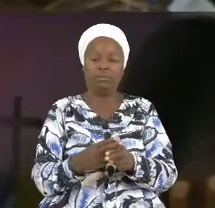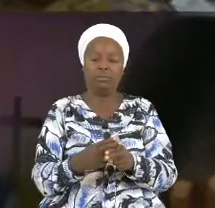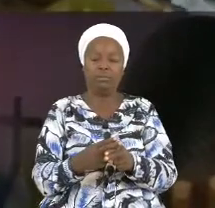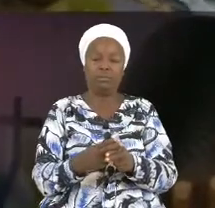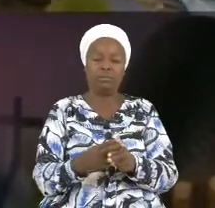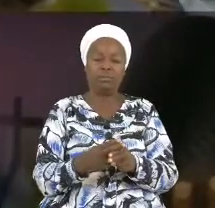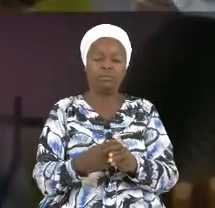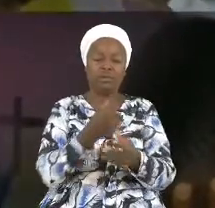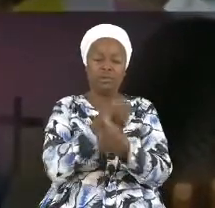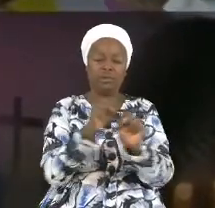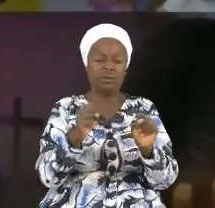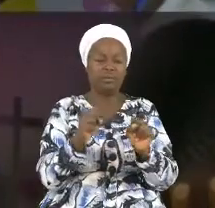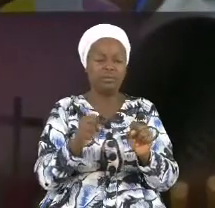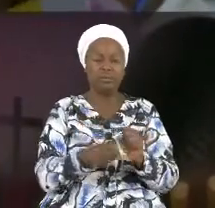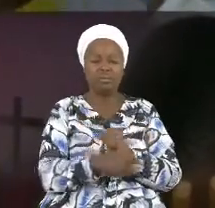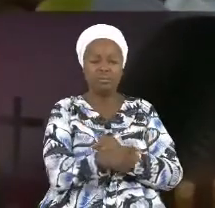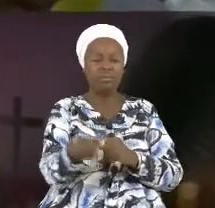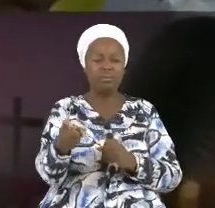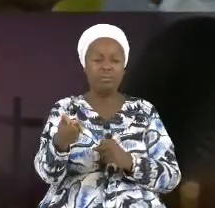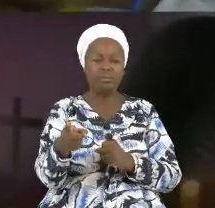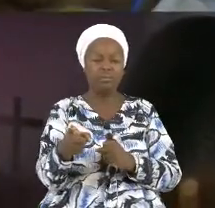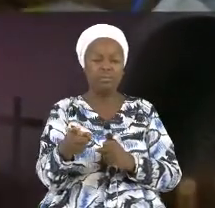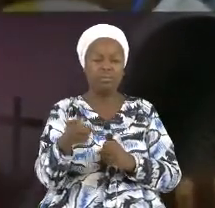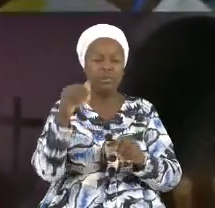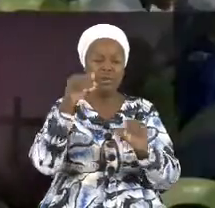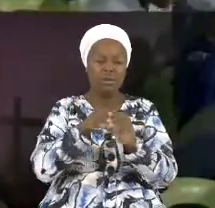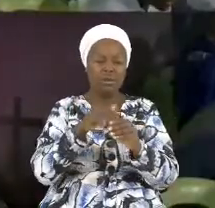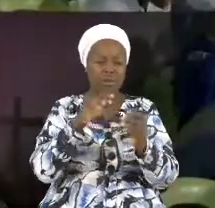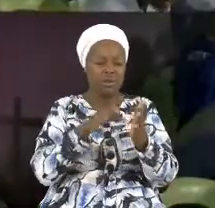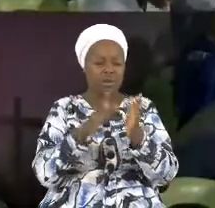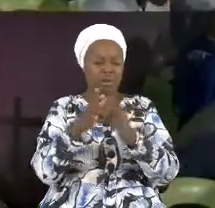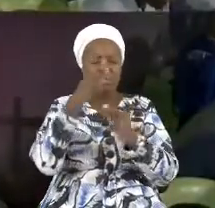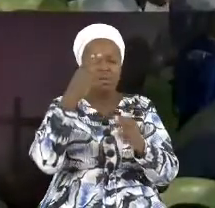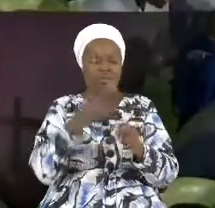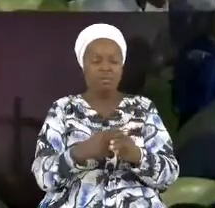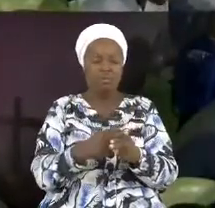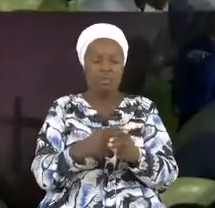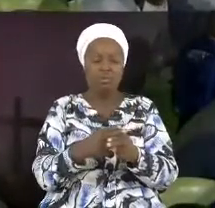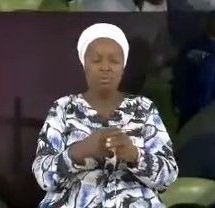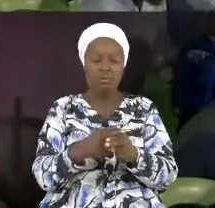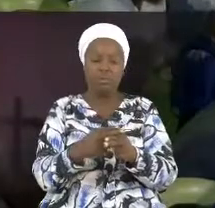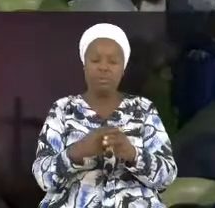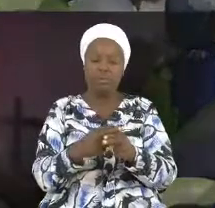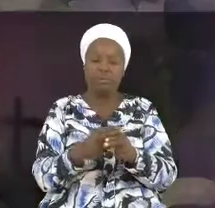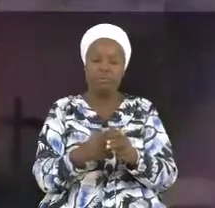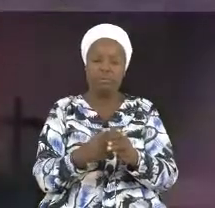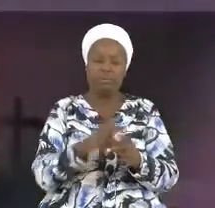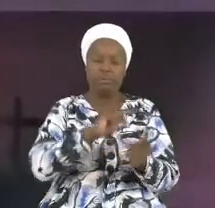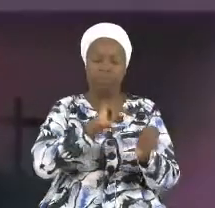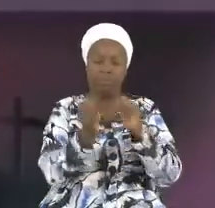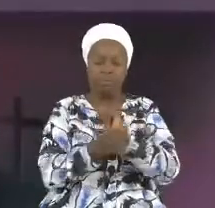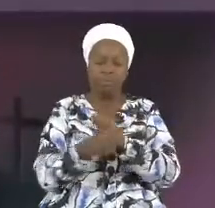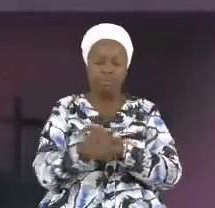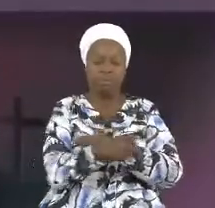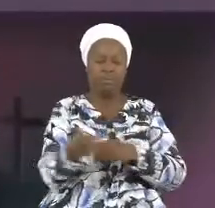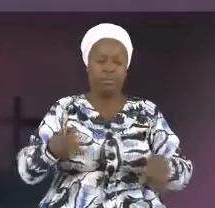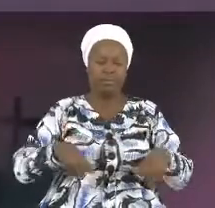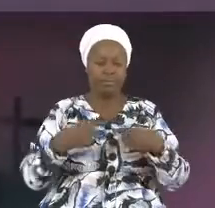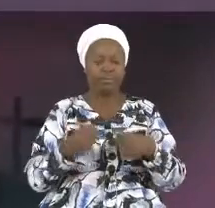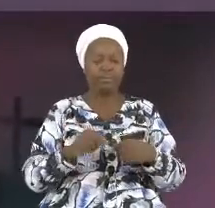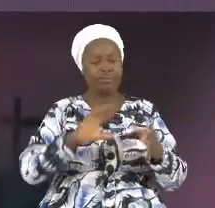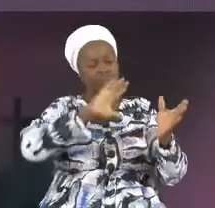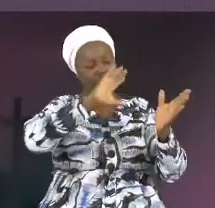them in Jesus' name. Transform their lives. Convert